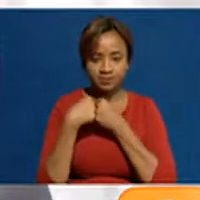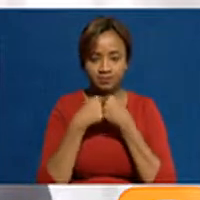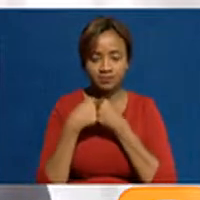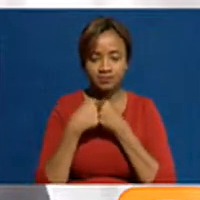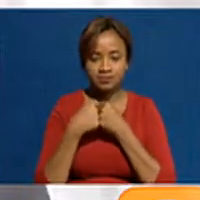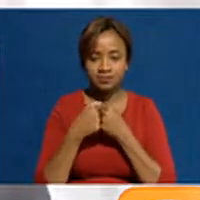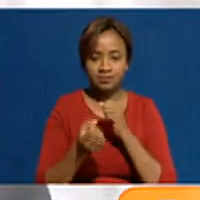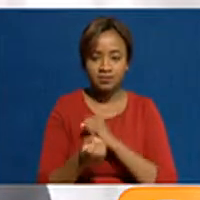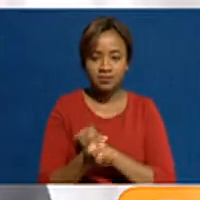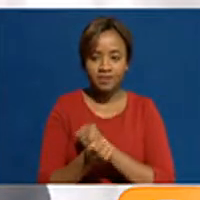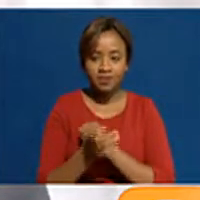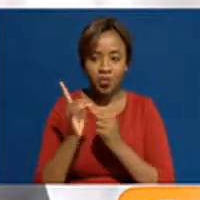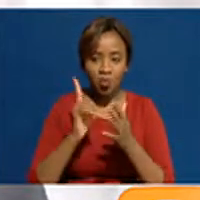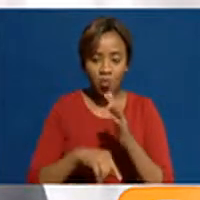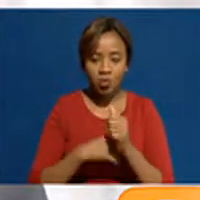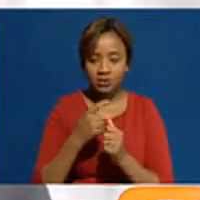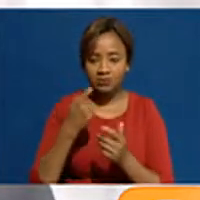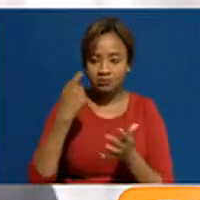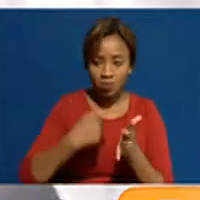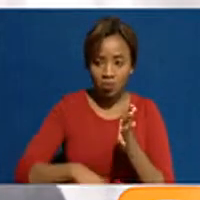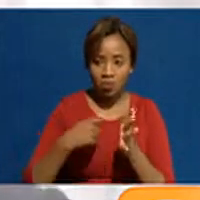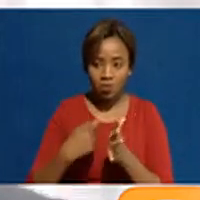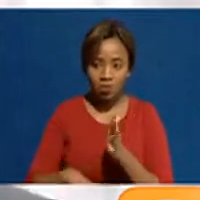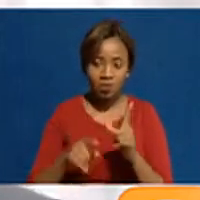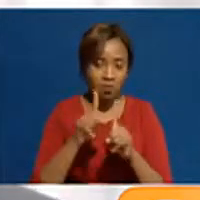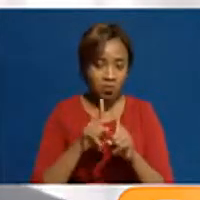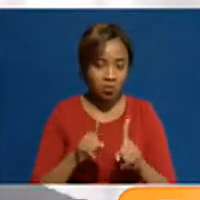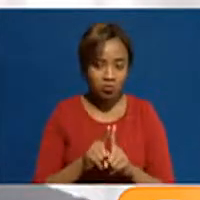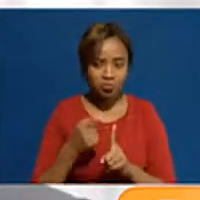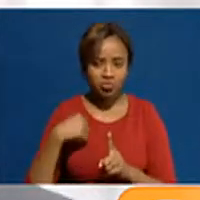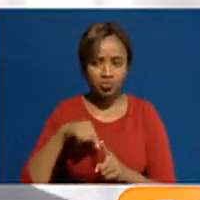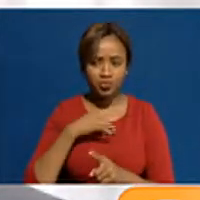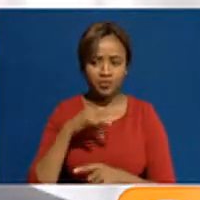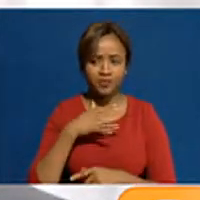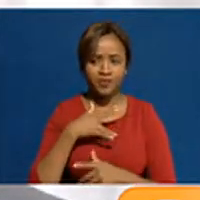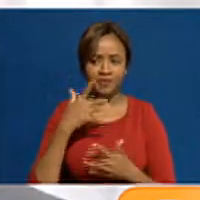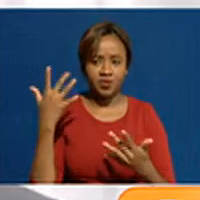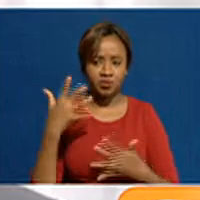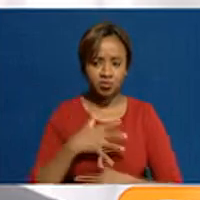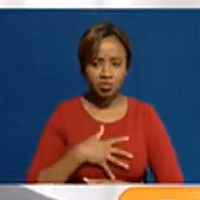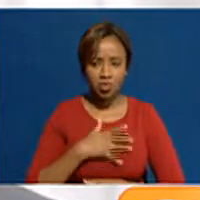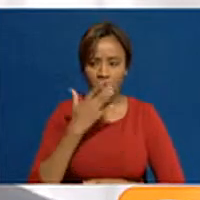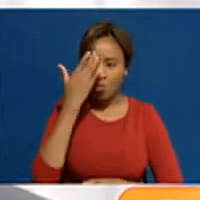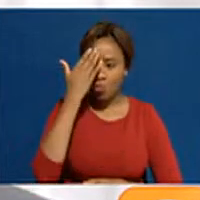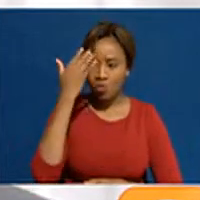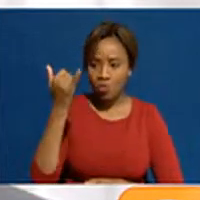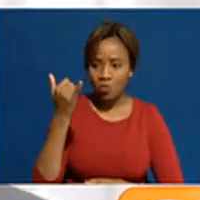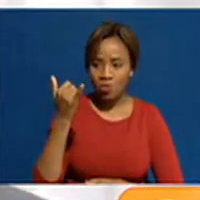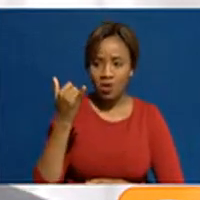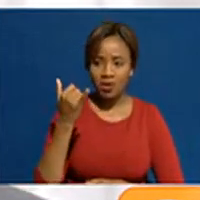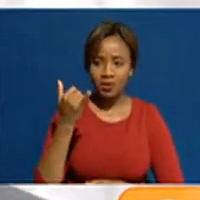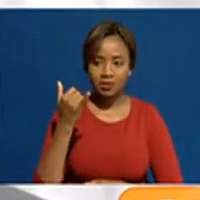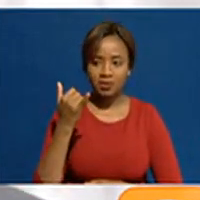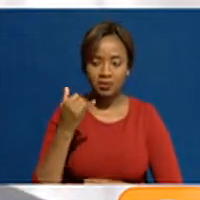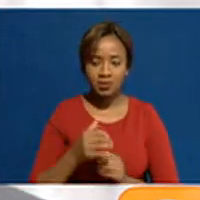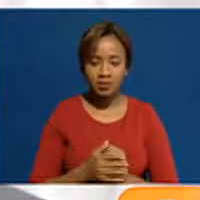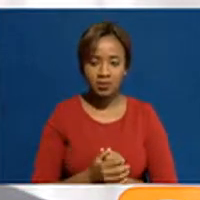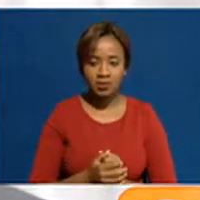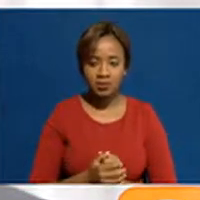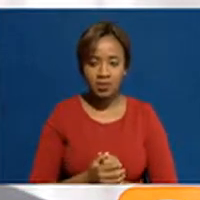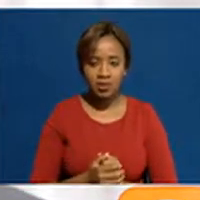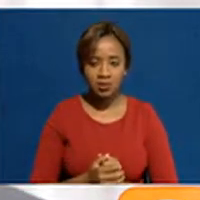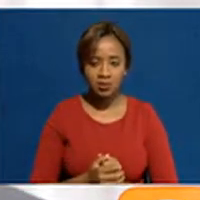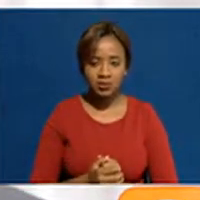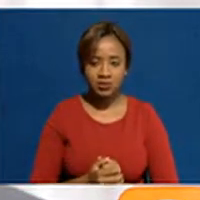the cost, which you are quite shocked because there's capitation grants offered to primary schools and or